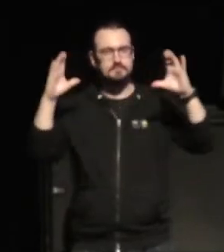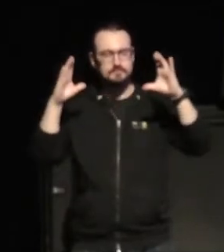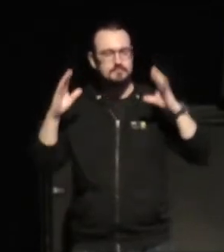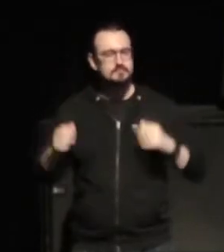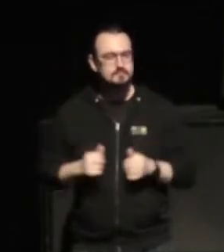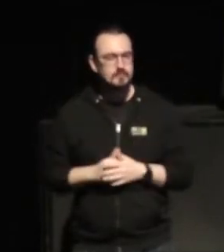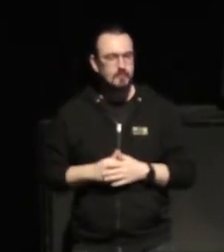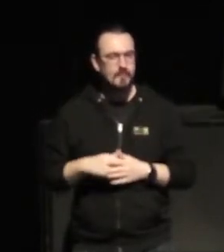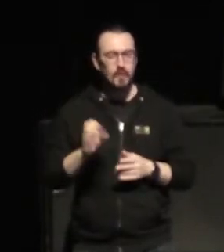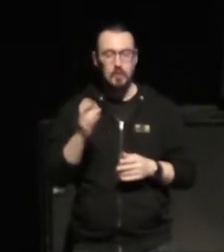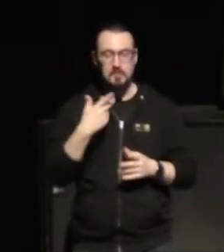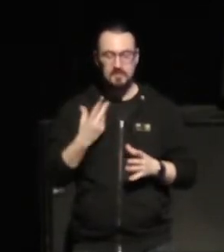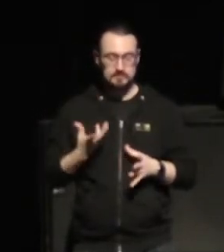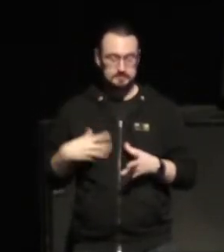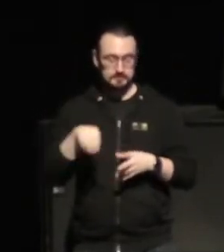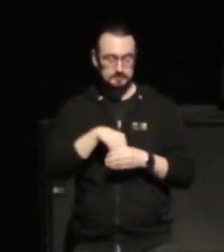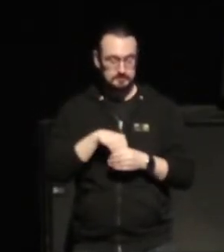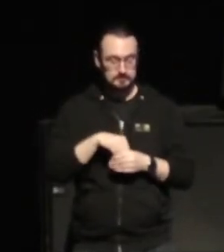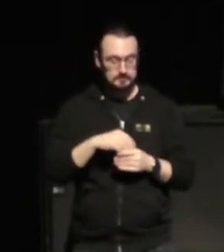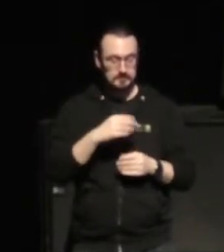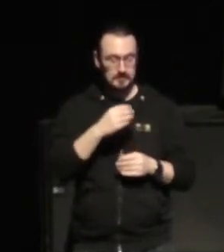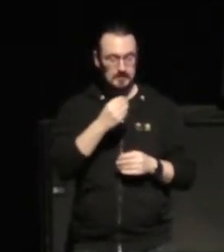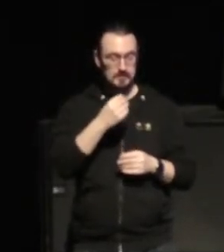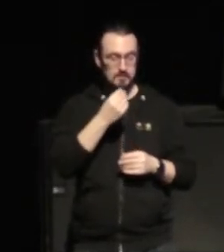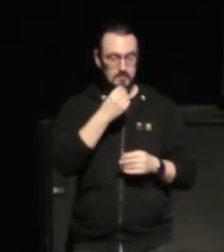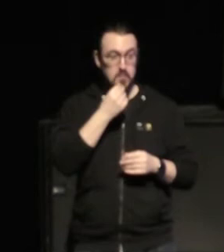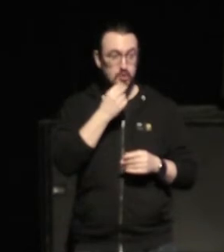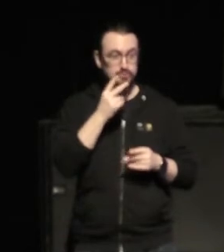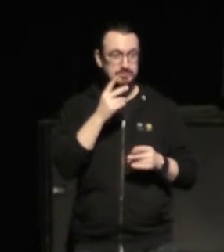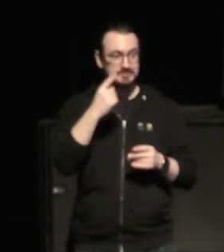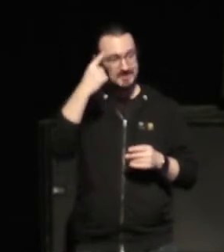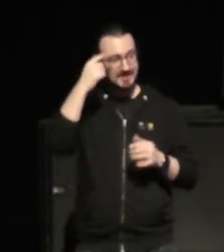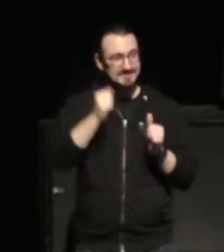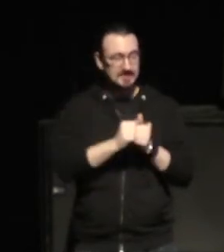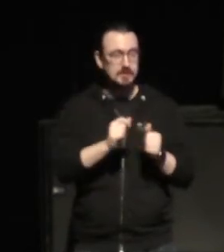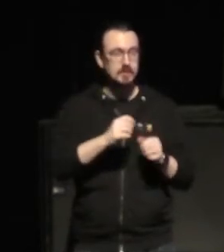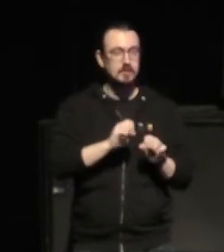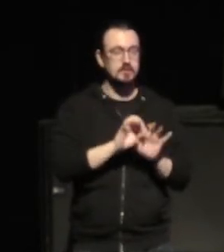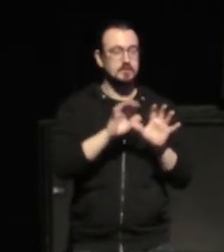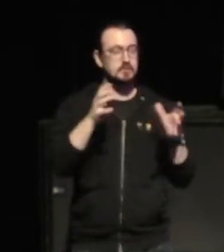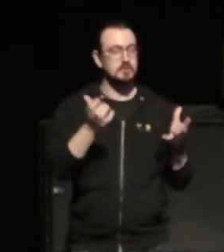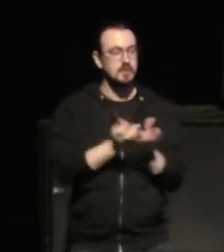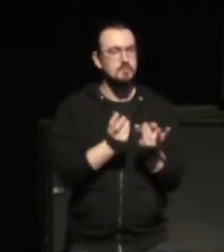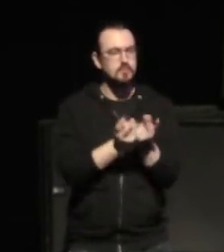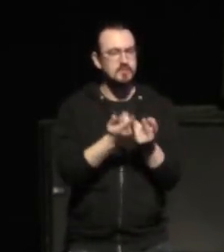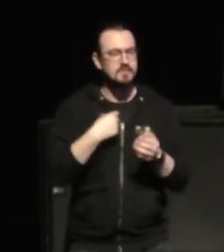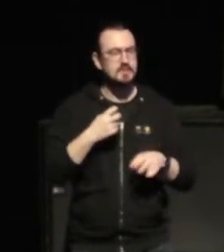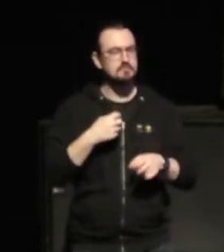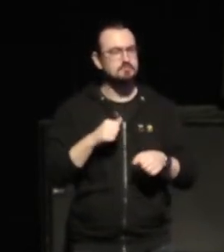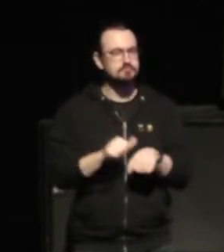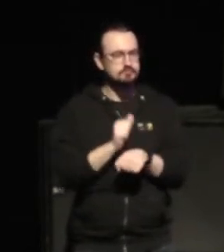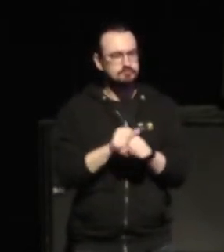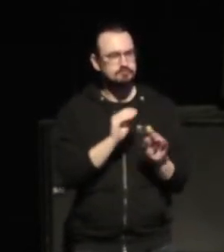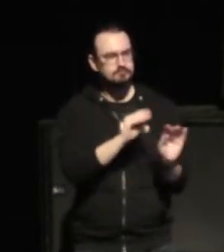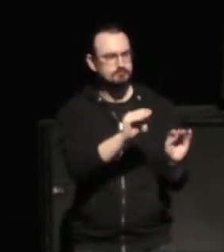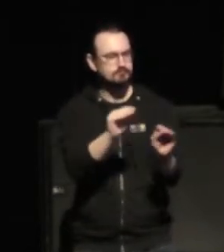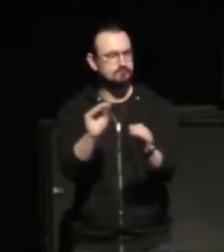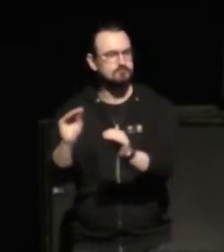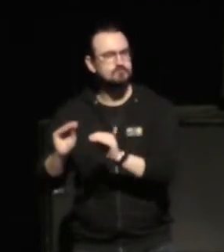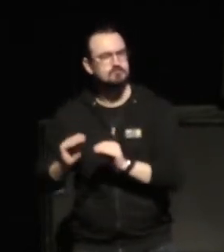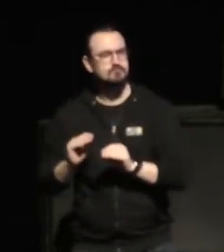we implement a substantial dietary shift globally, we also improve production practices. And this means, for